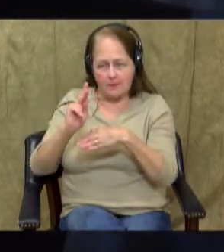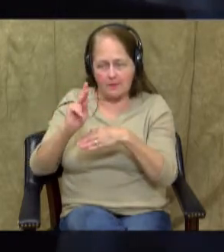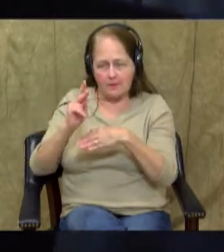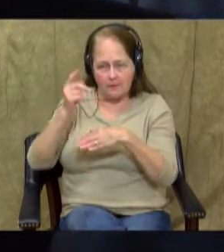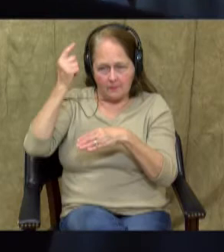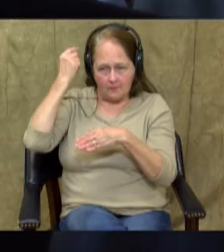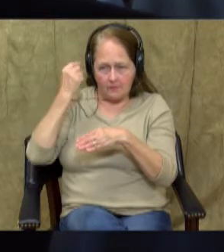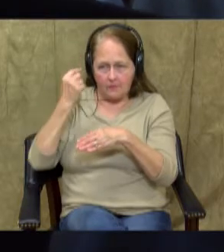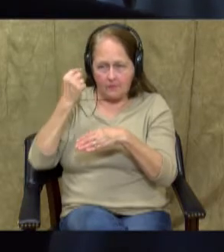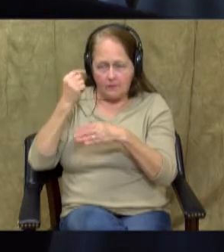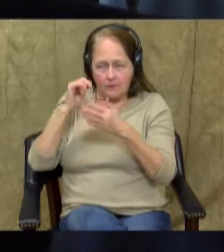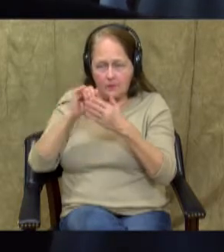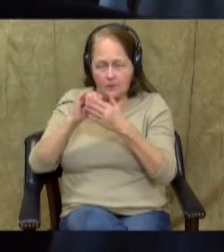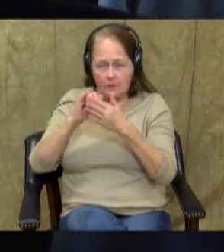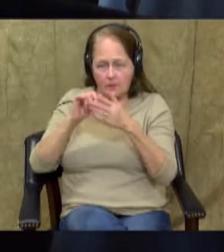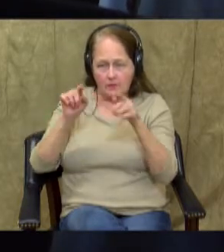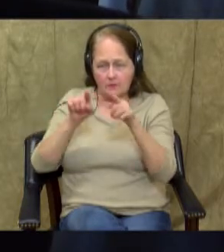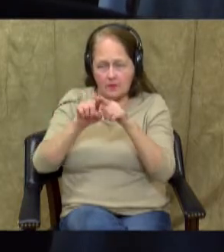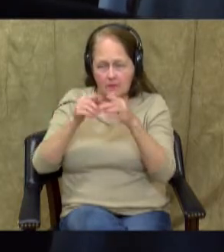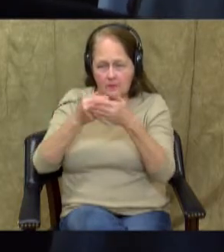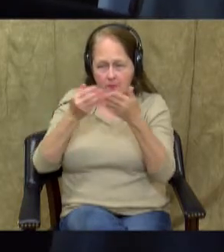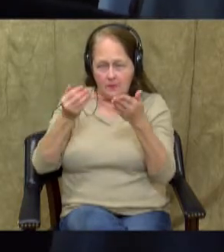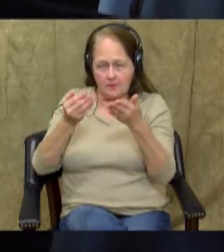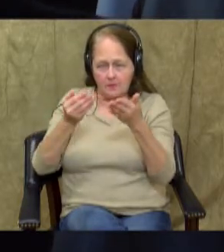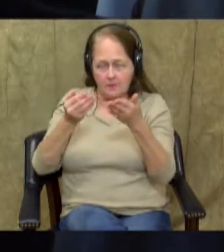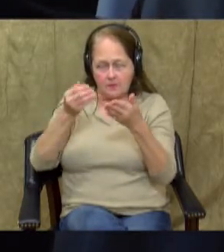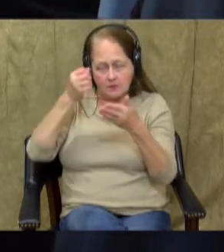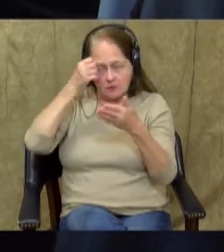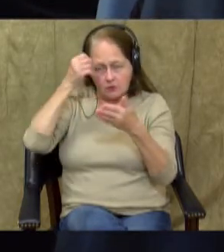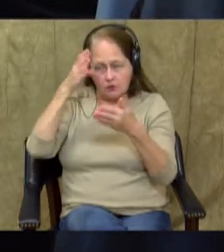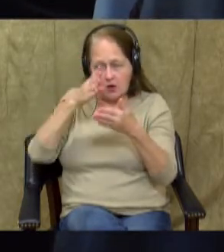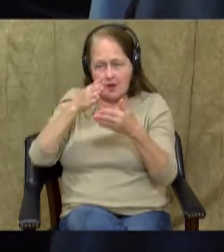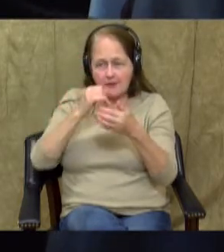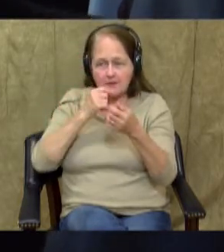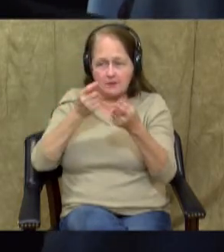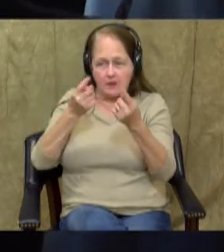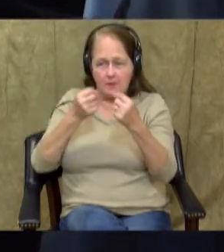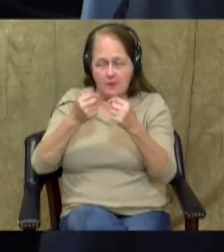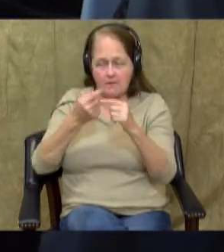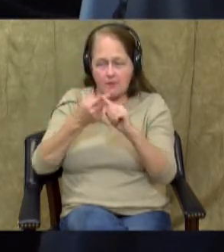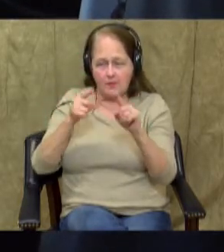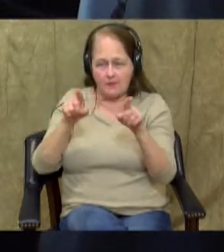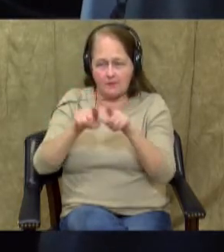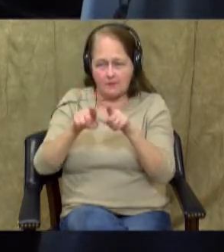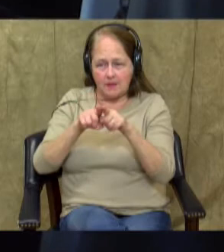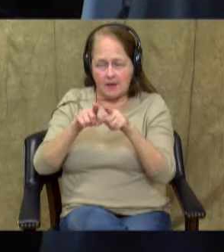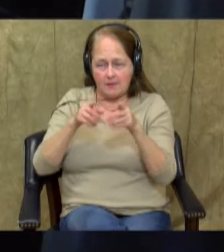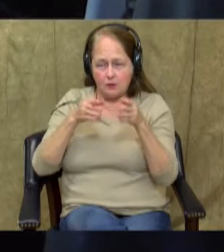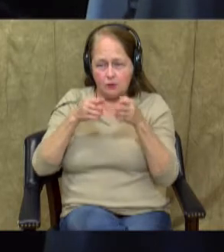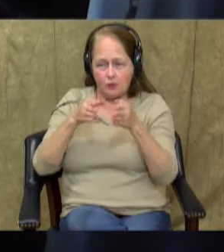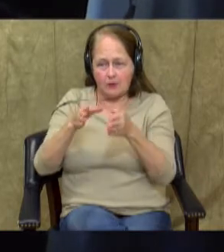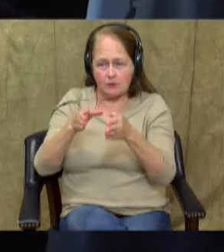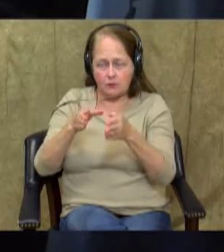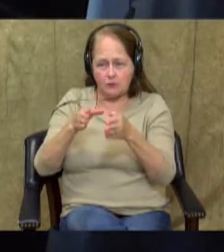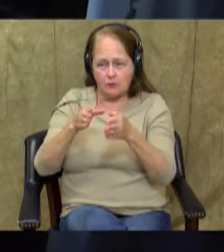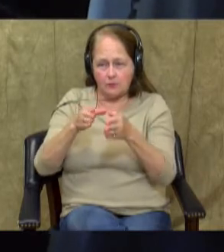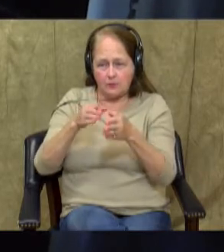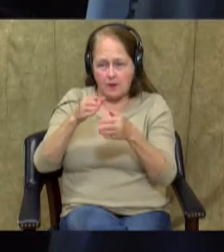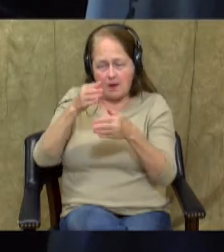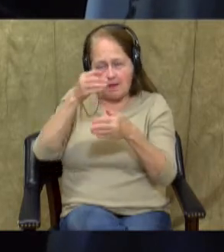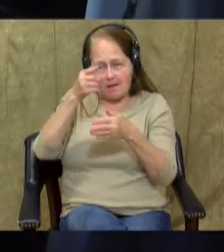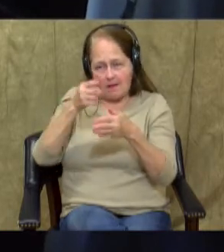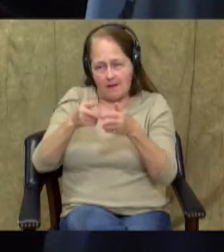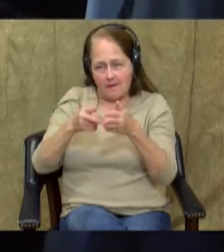At this position, it's the same thing. The sun is coming from the same direction. So there is still half a lit